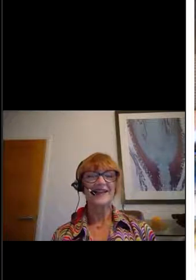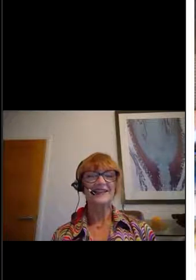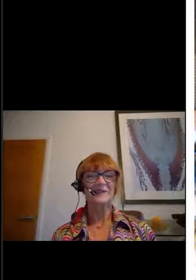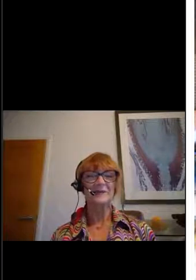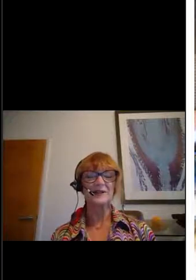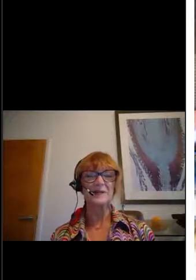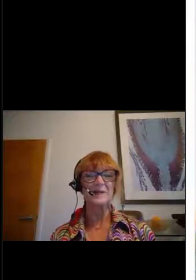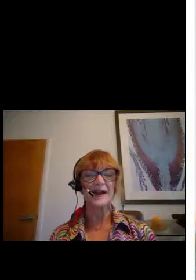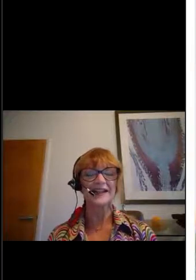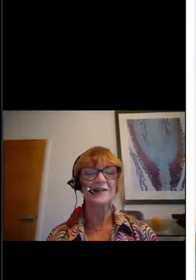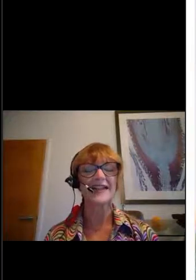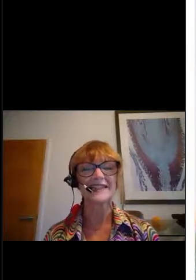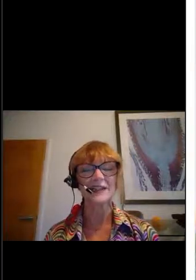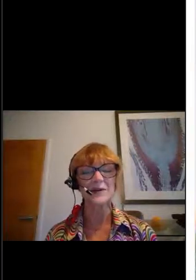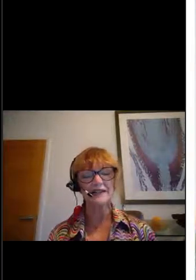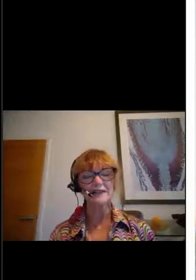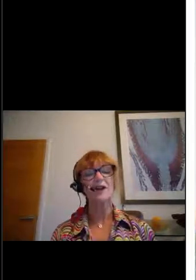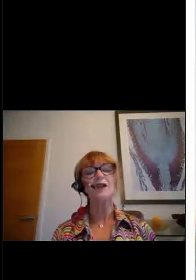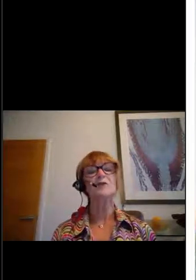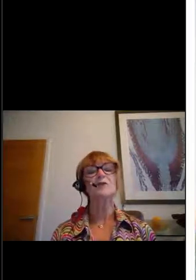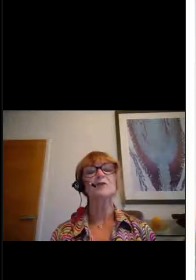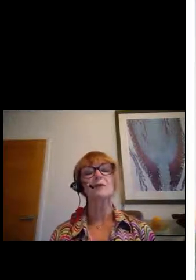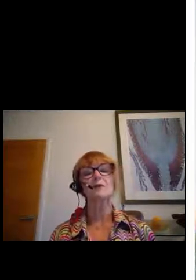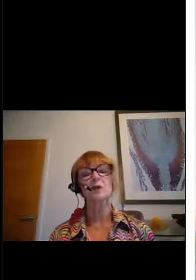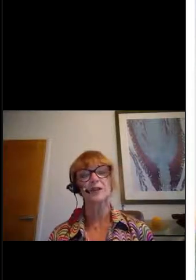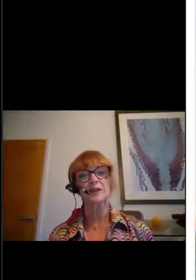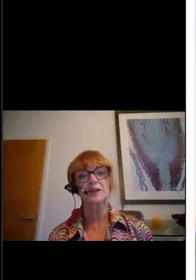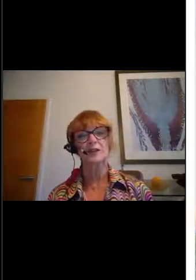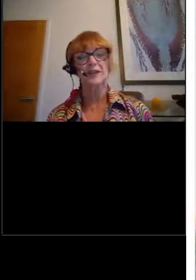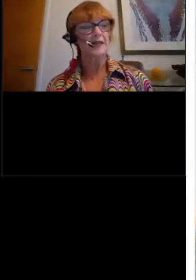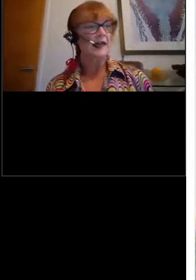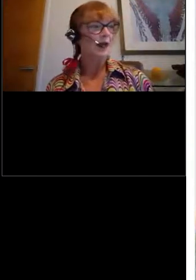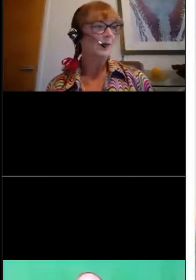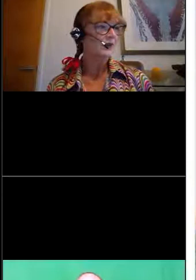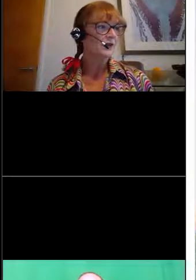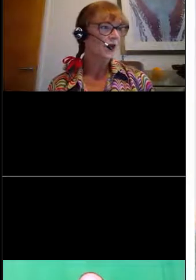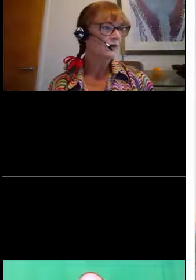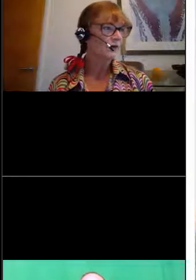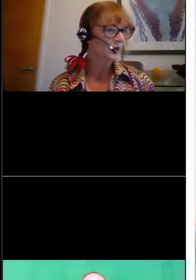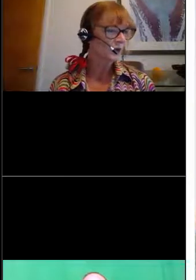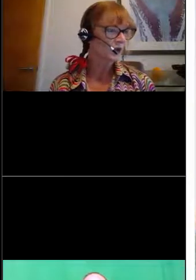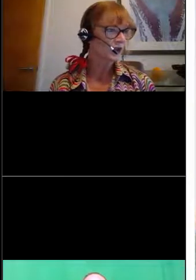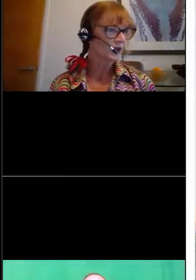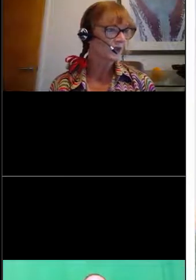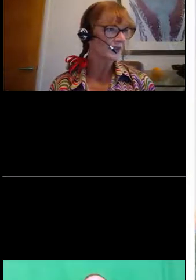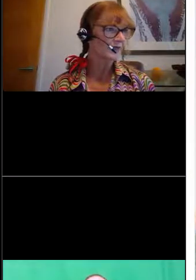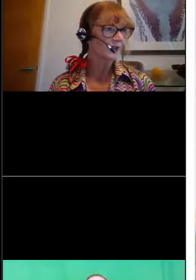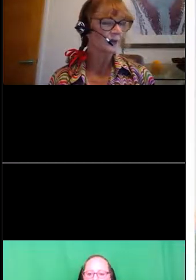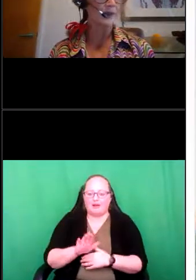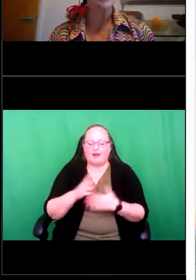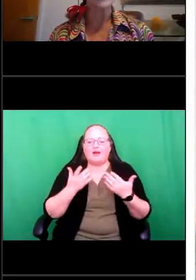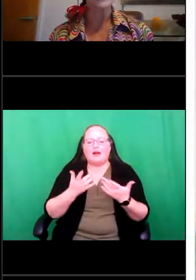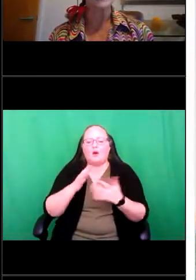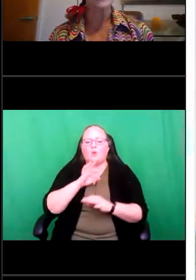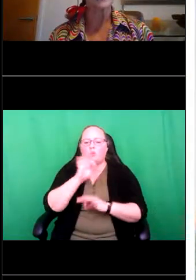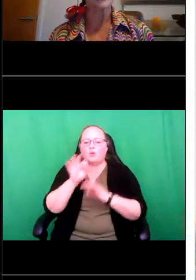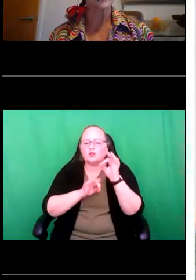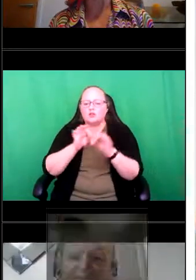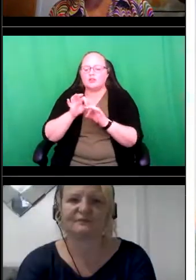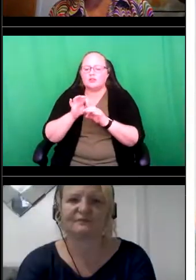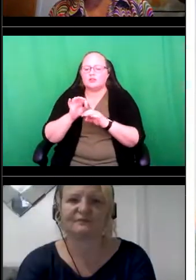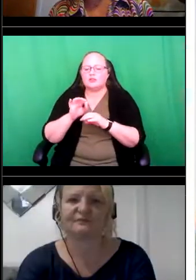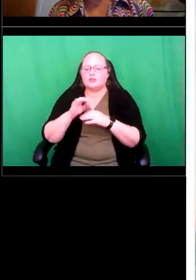Hello and welcome back. Okay, so now time for some of the questions. I think our first question this evening was submitted